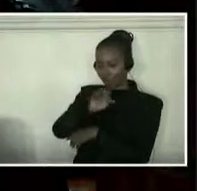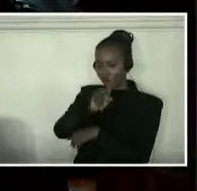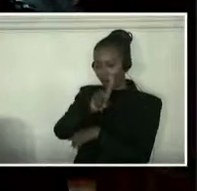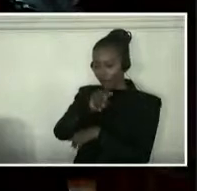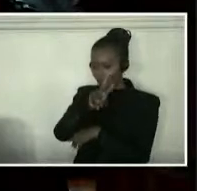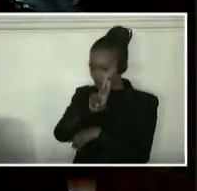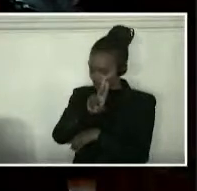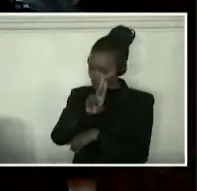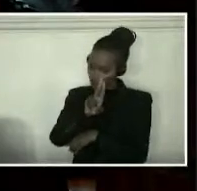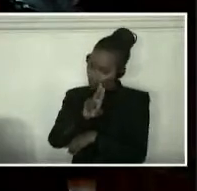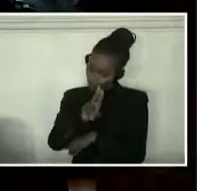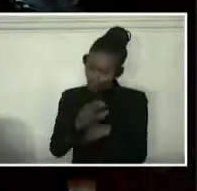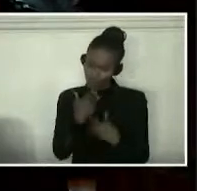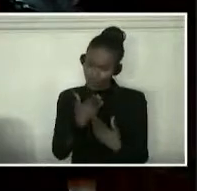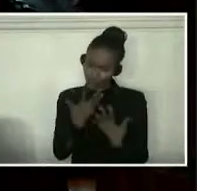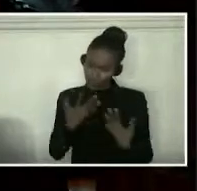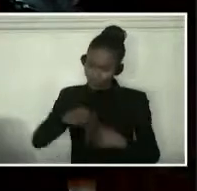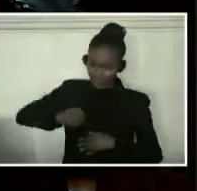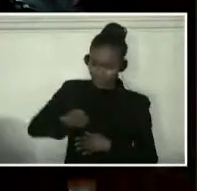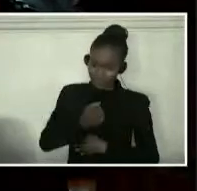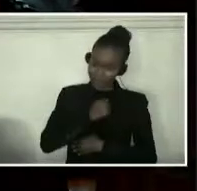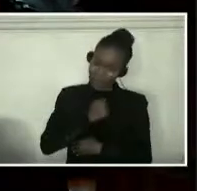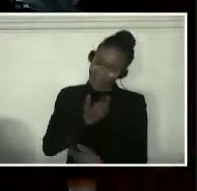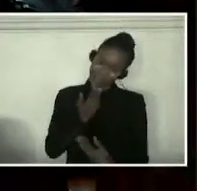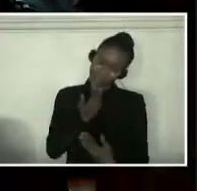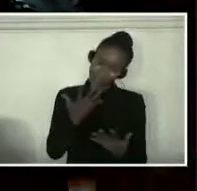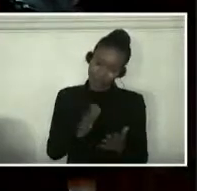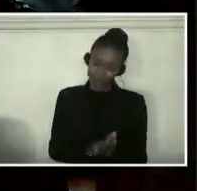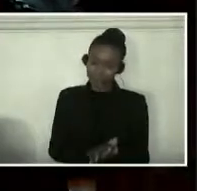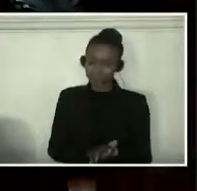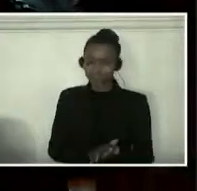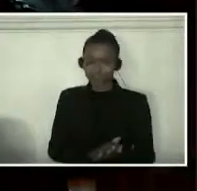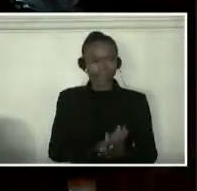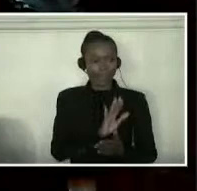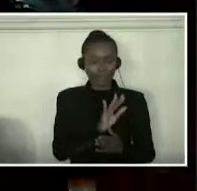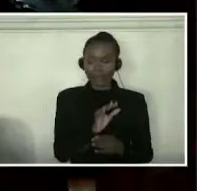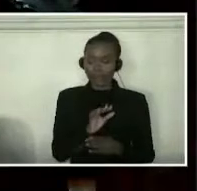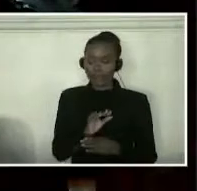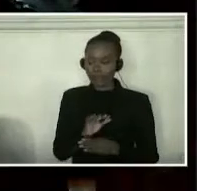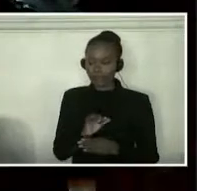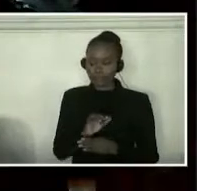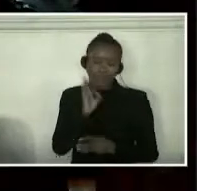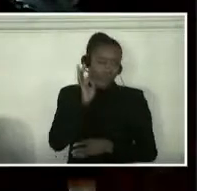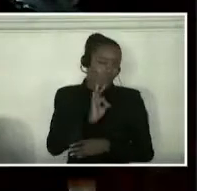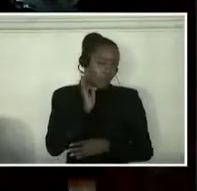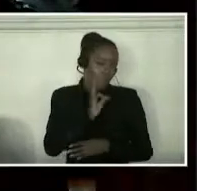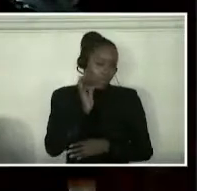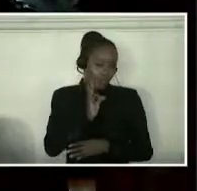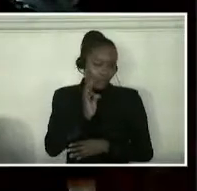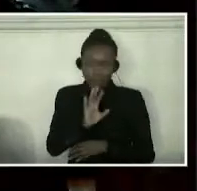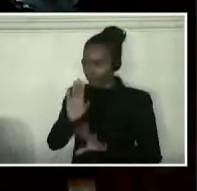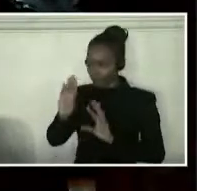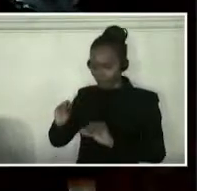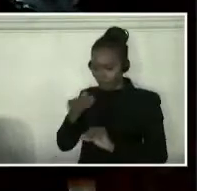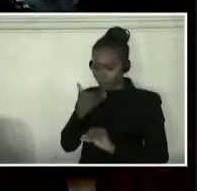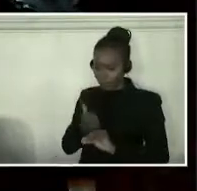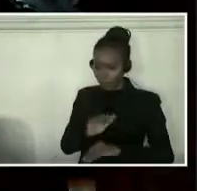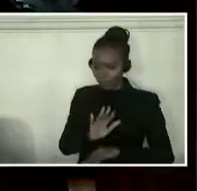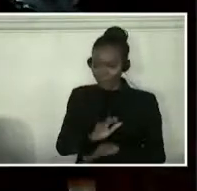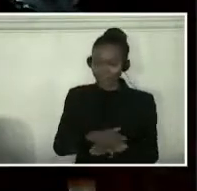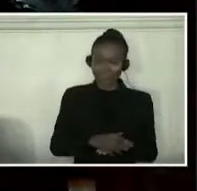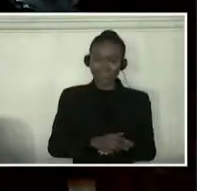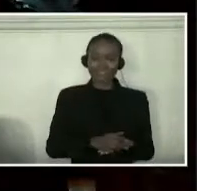to you the 2022-2023 budget i program 7 chair of 2022